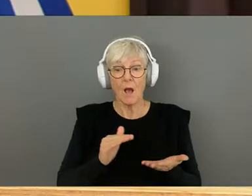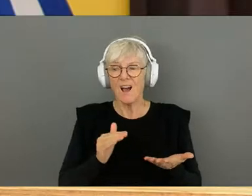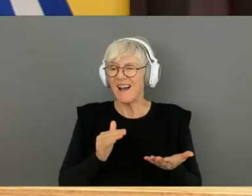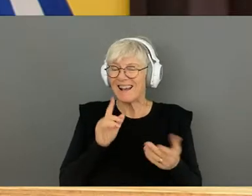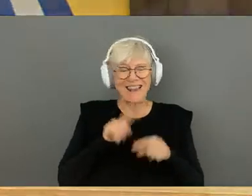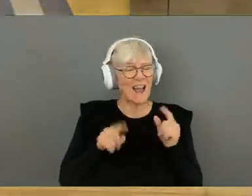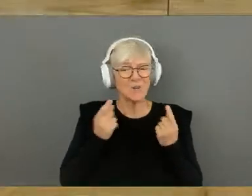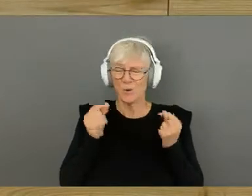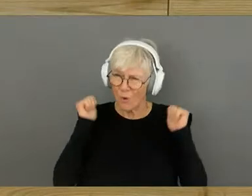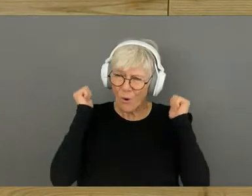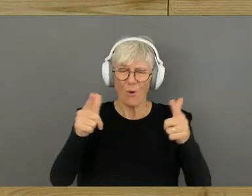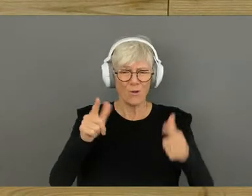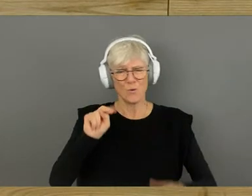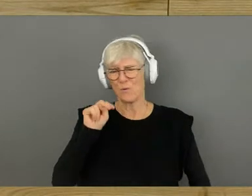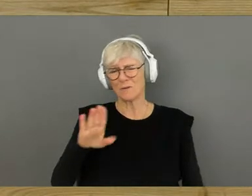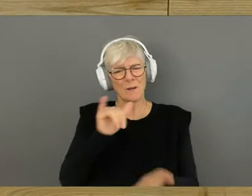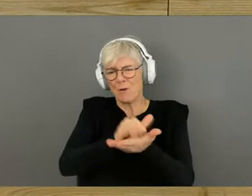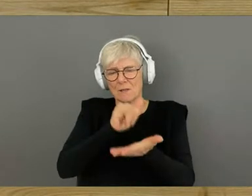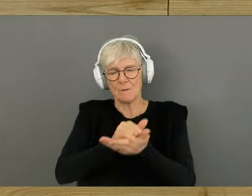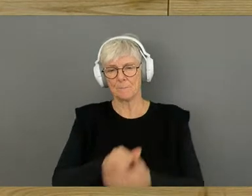Boudreau, l'Acadie Nouvelle.